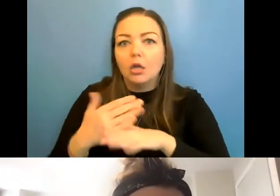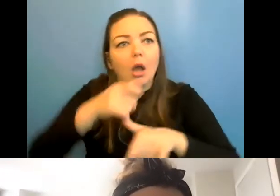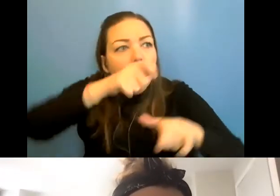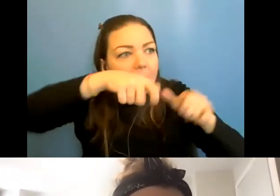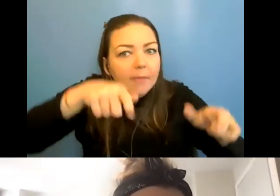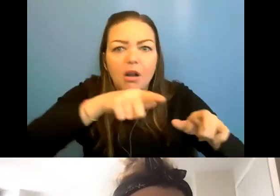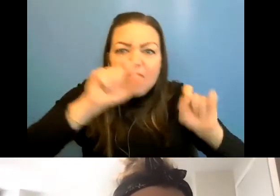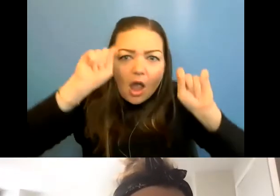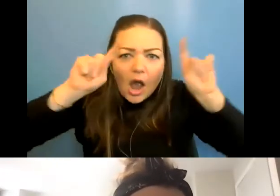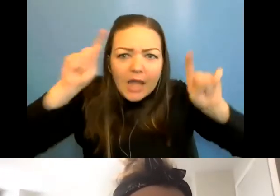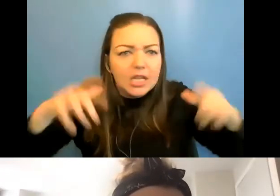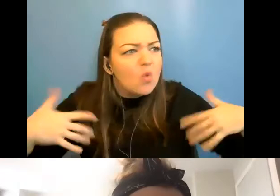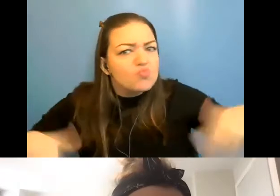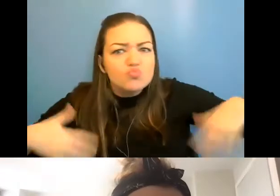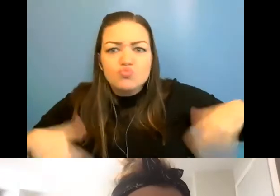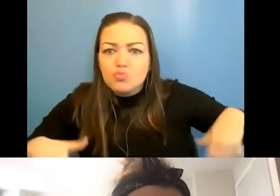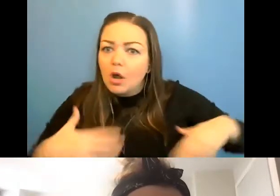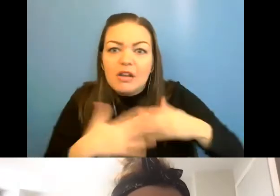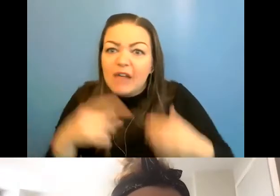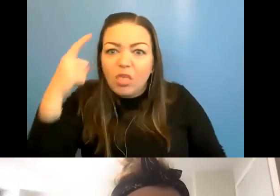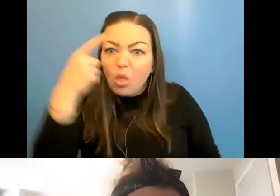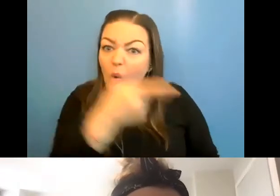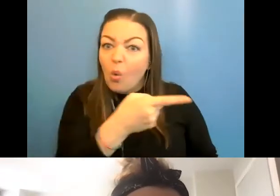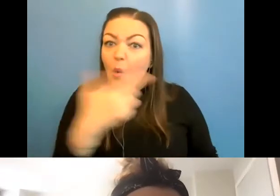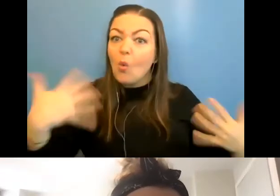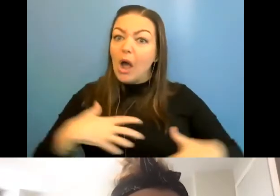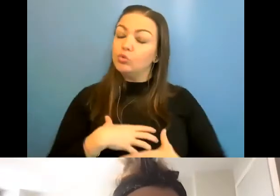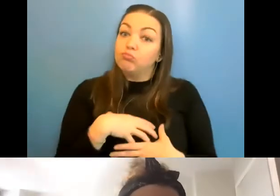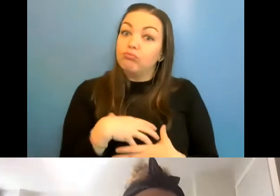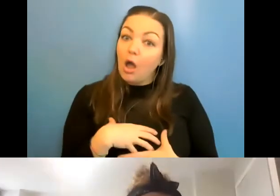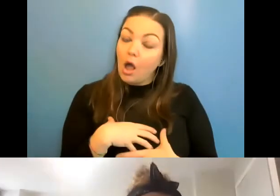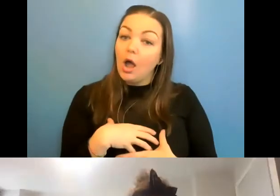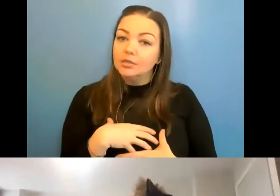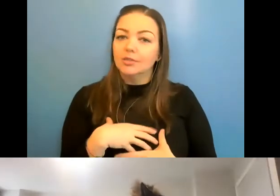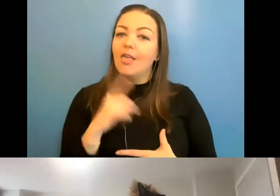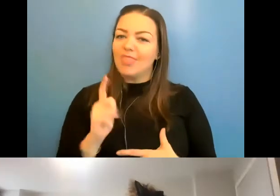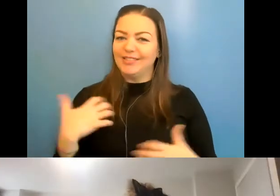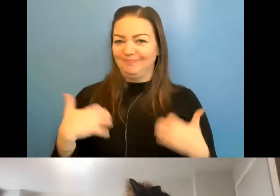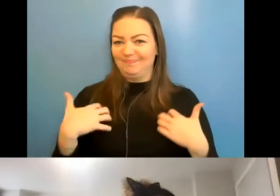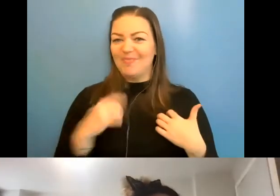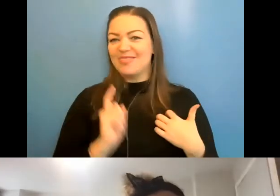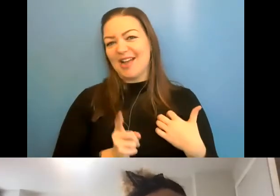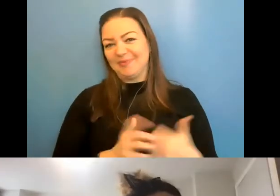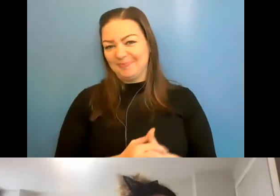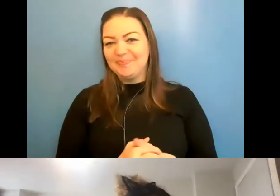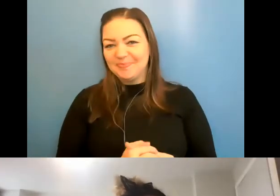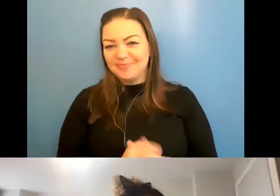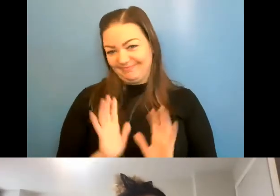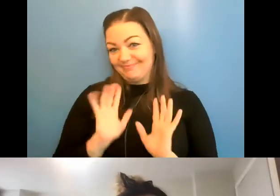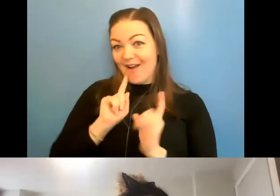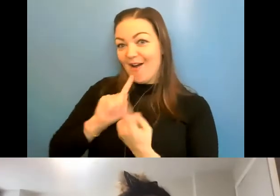ideas and stuff that I sort of haven't even imagined yet. That's what I'm, yeah, that's my answer.